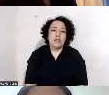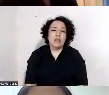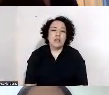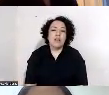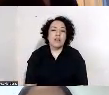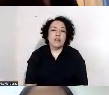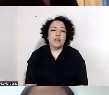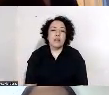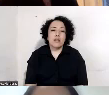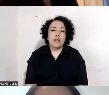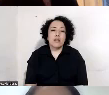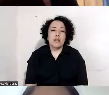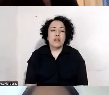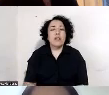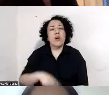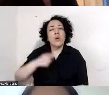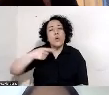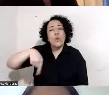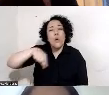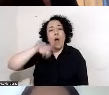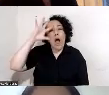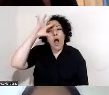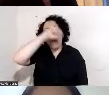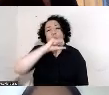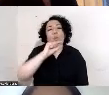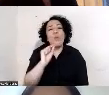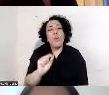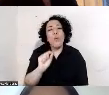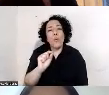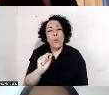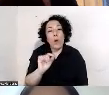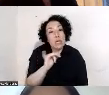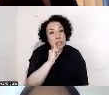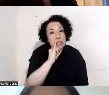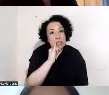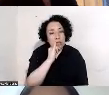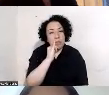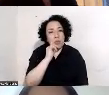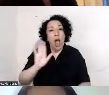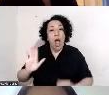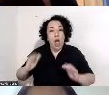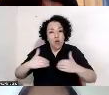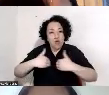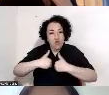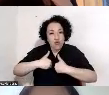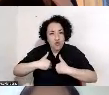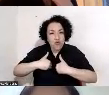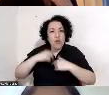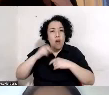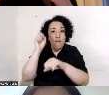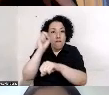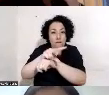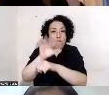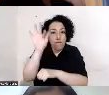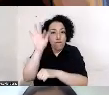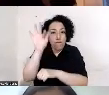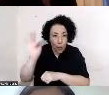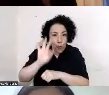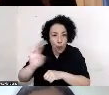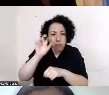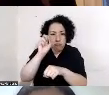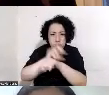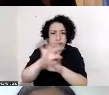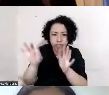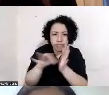rates. O que nós sabemos é que a inscrição e matrícula de pessoas com autismo na faculdade é muito baixa. They